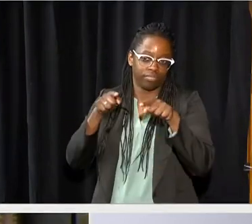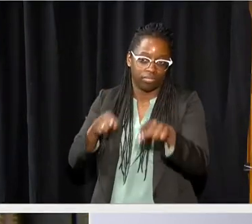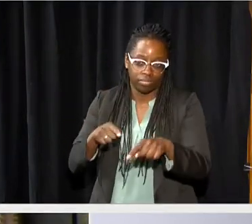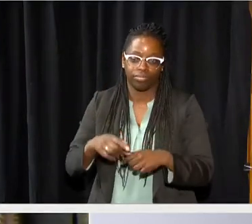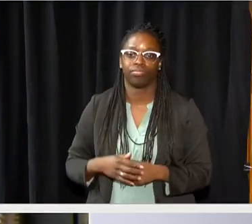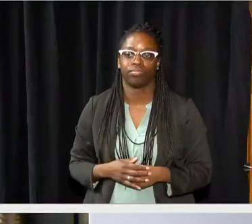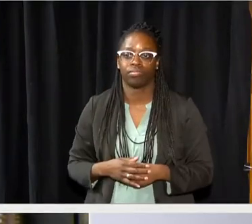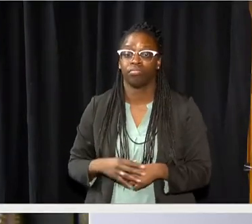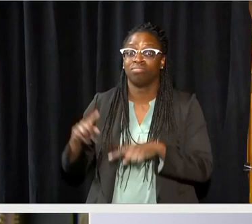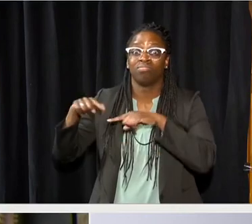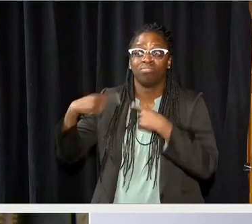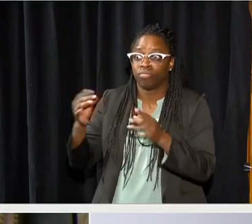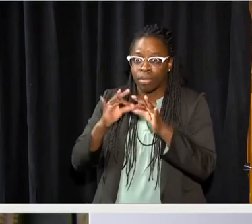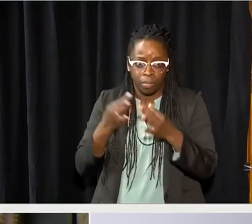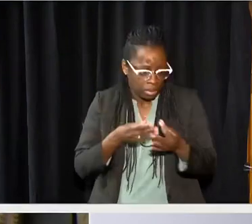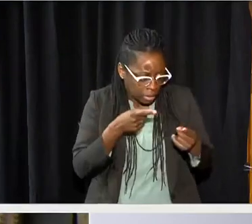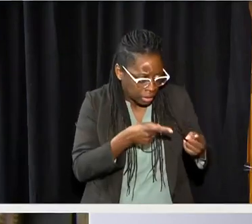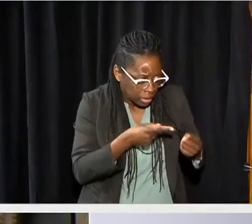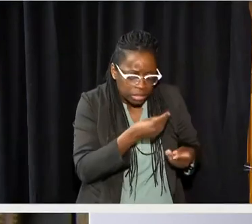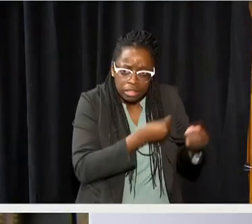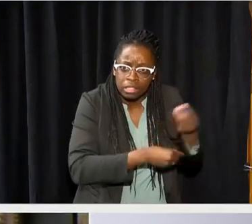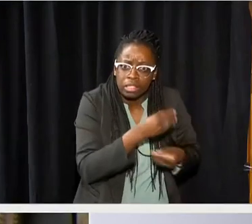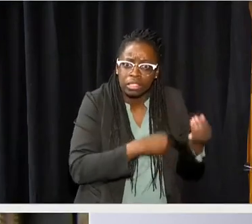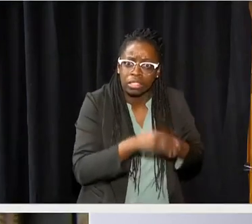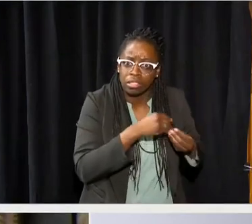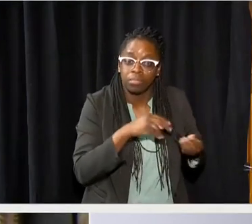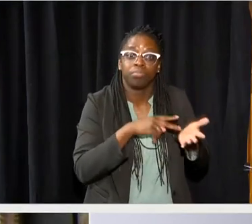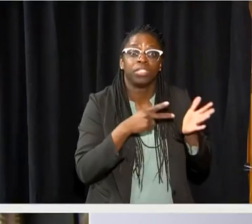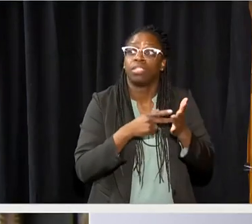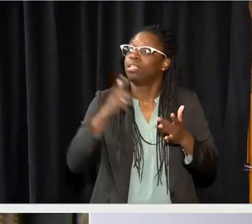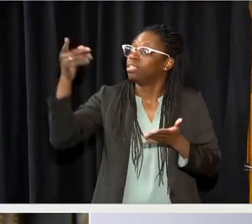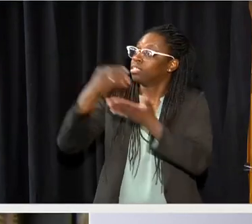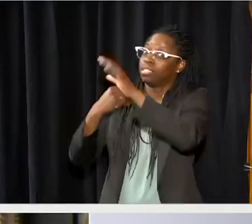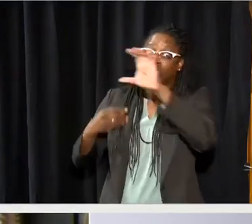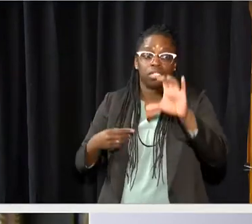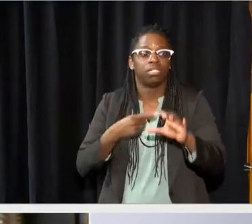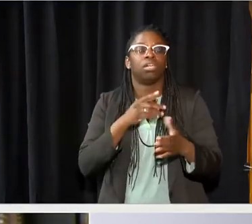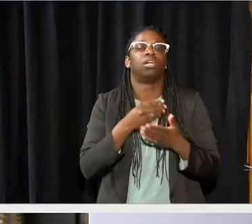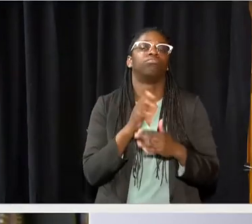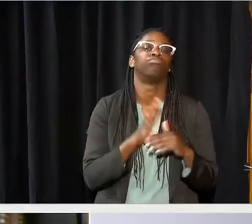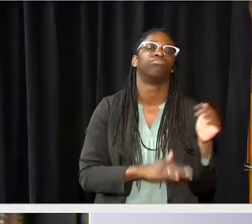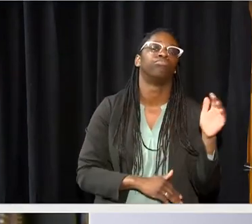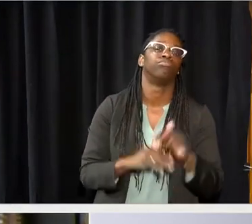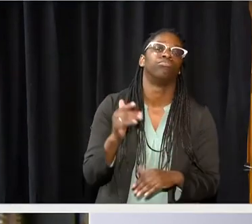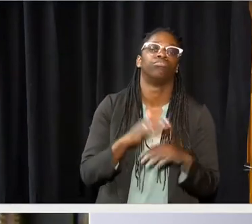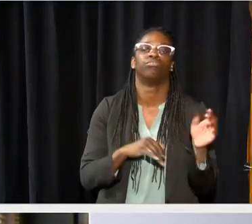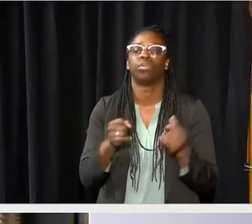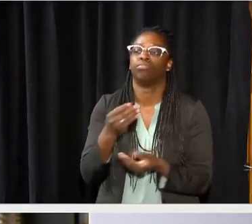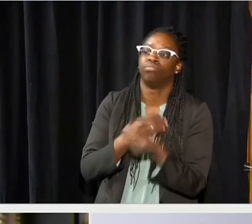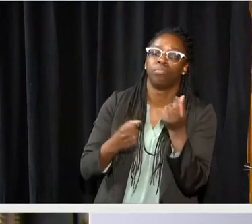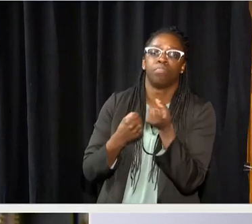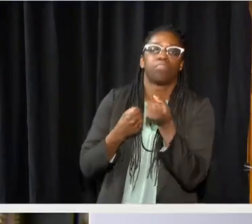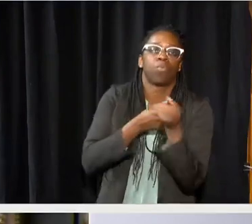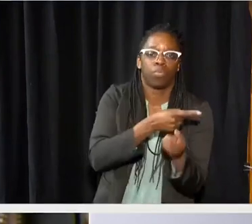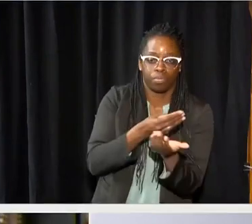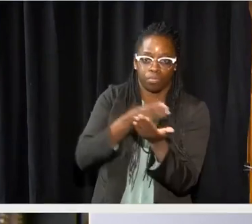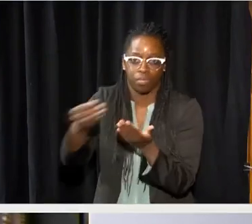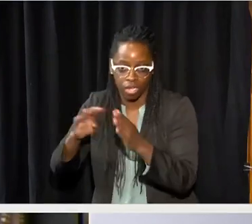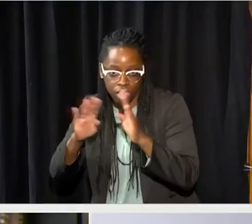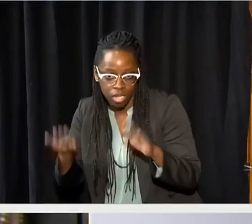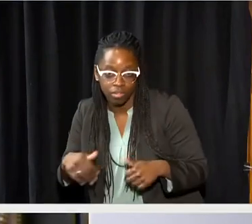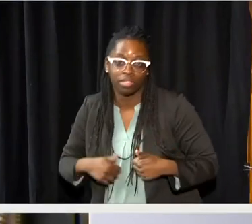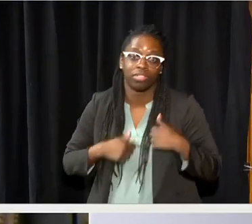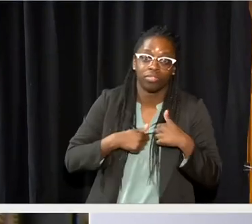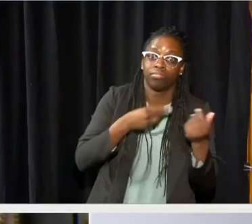out for far too long. We will build affordable homes at every income level and repair our long-neglected